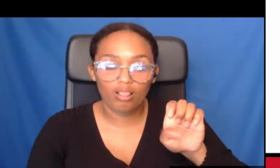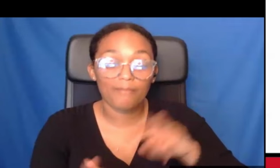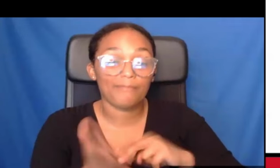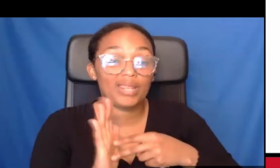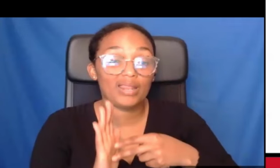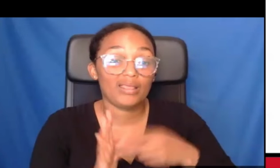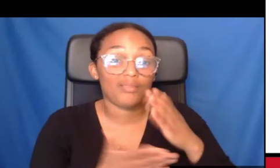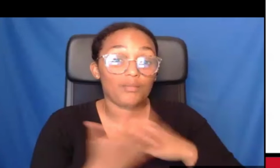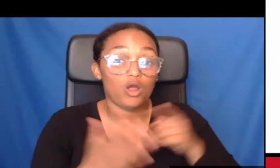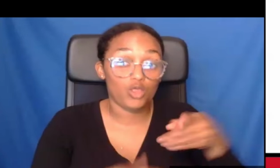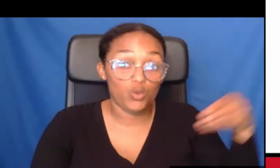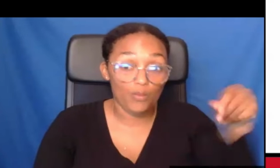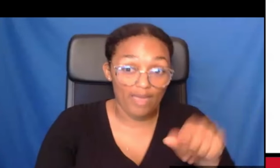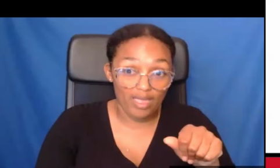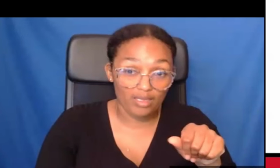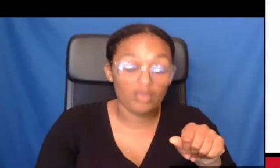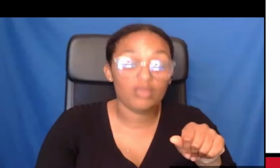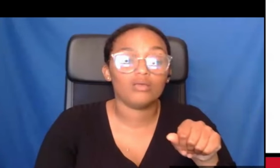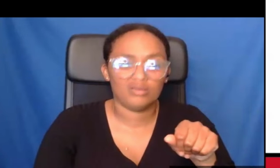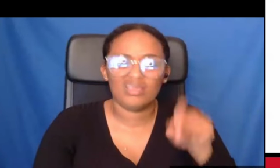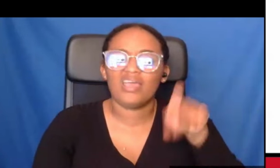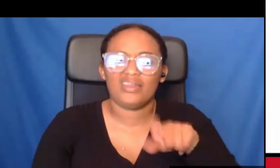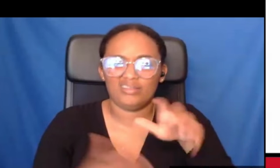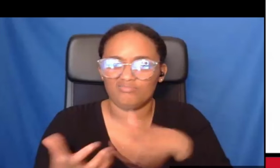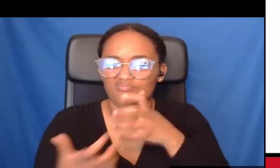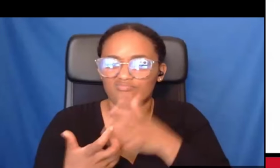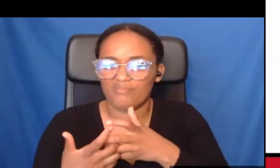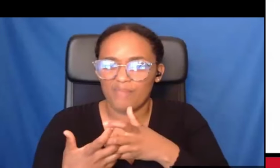want to make sure that your deductible makes sense for you.